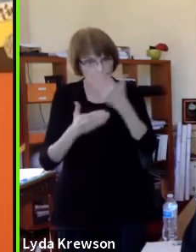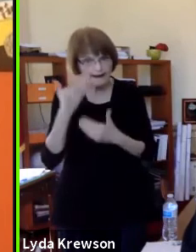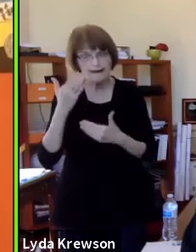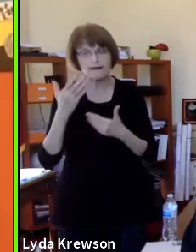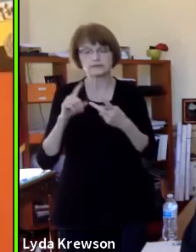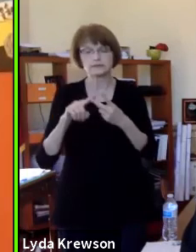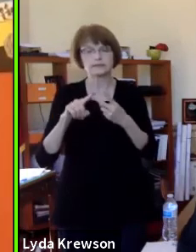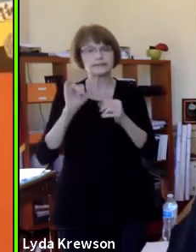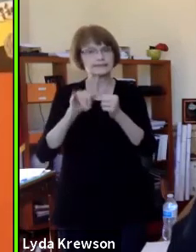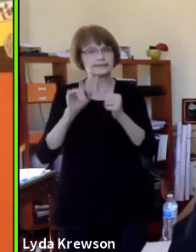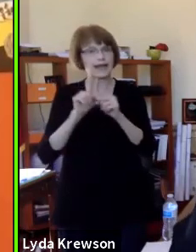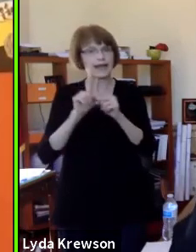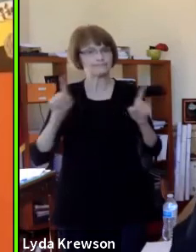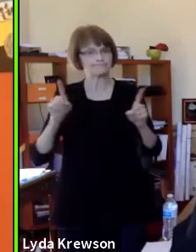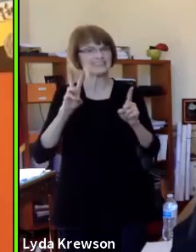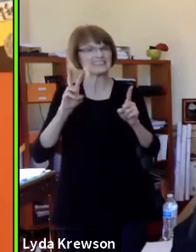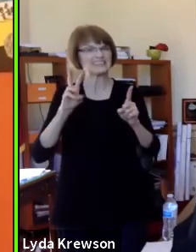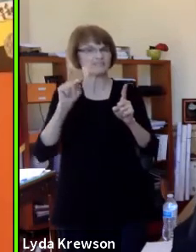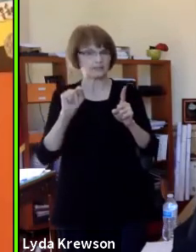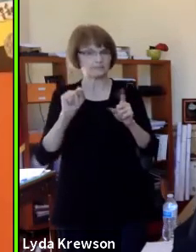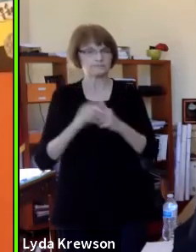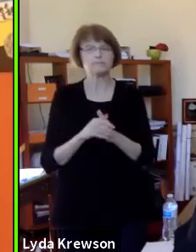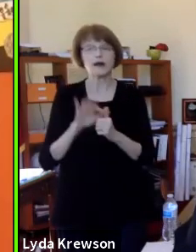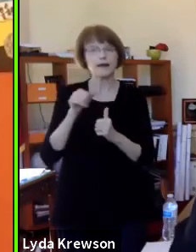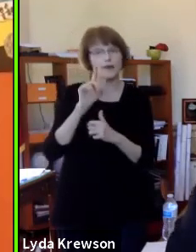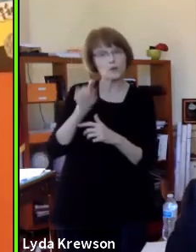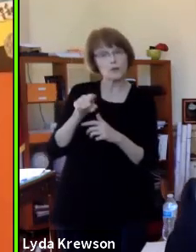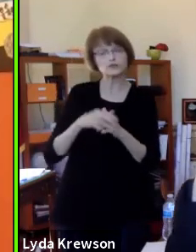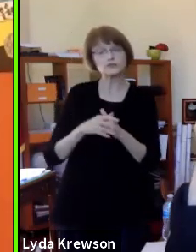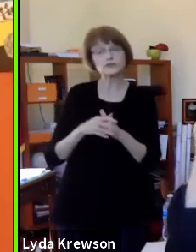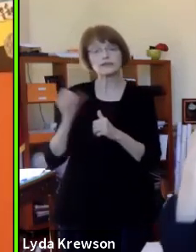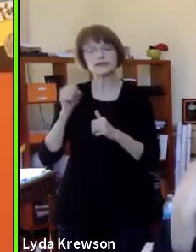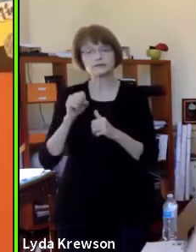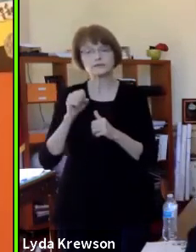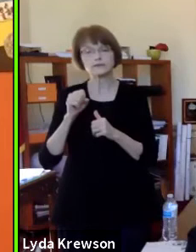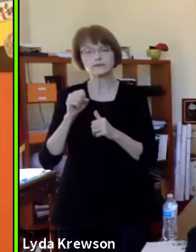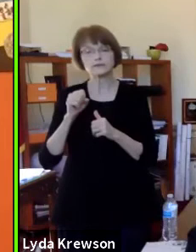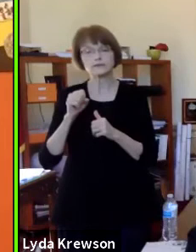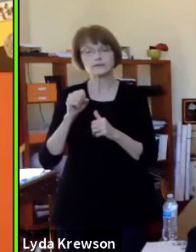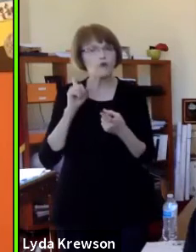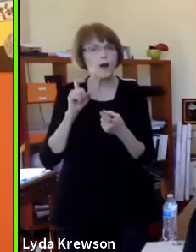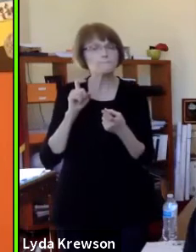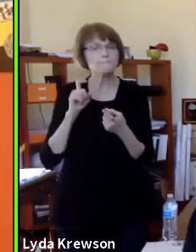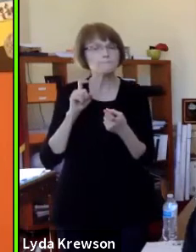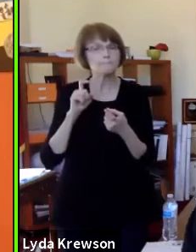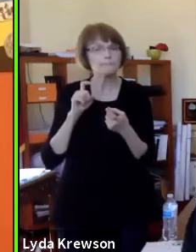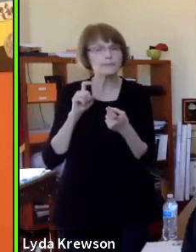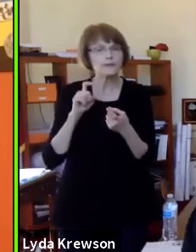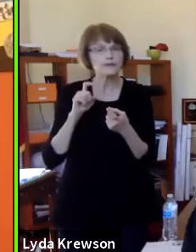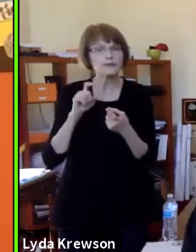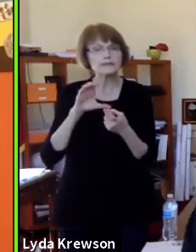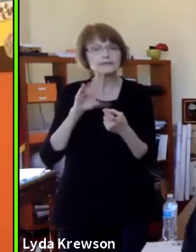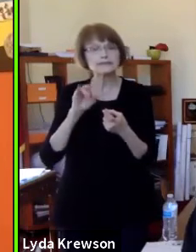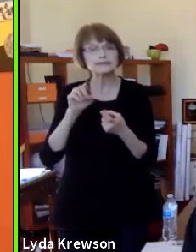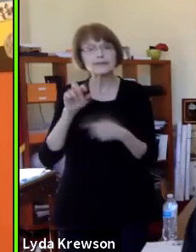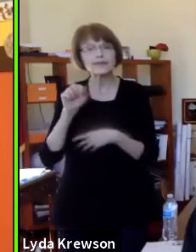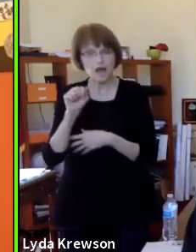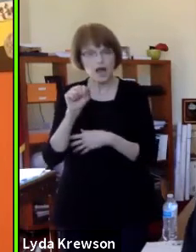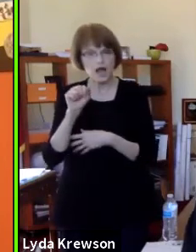Go ahead. Kayden, you got another one? And this question is from Tamia, a 5th grader at